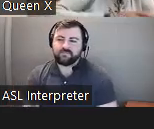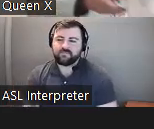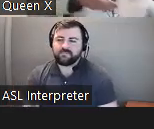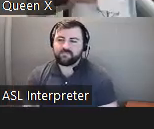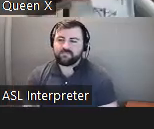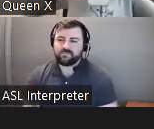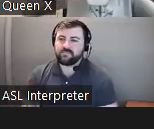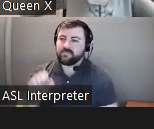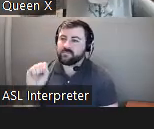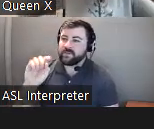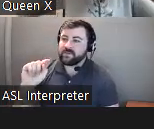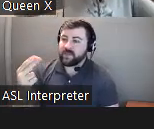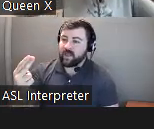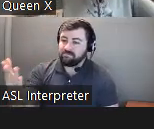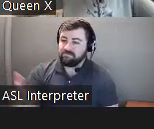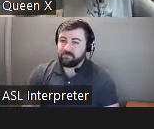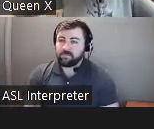Seth, did you have your hand up?